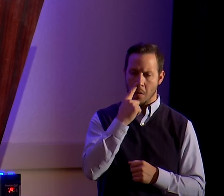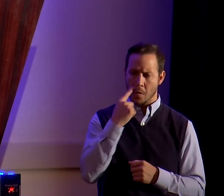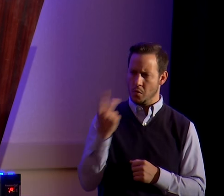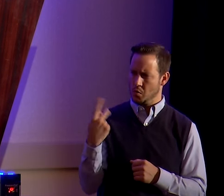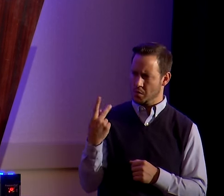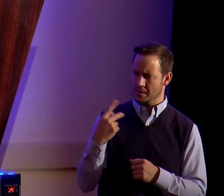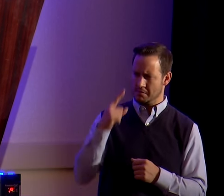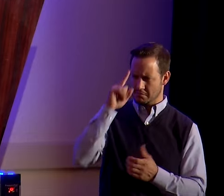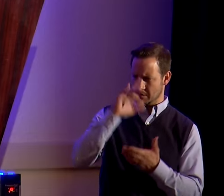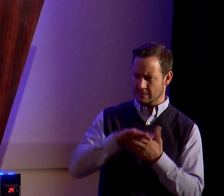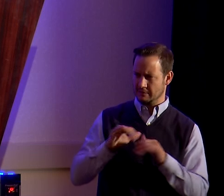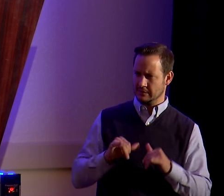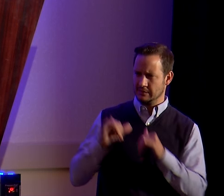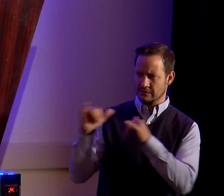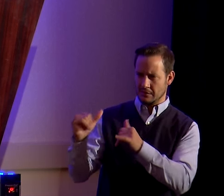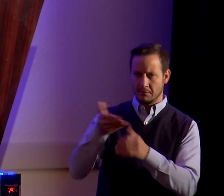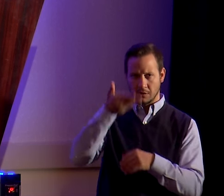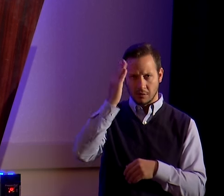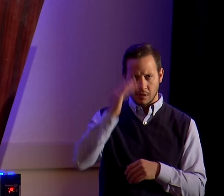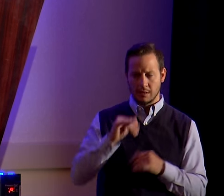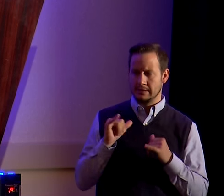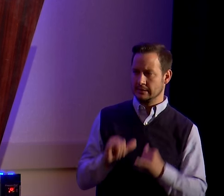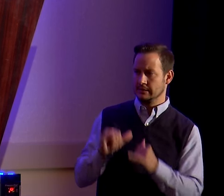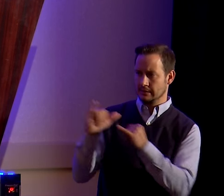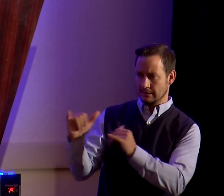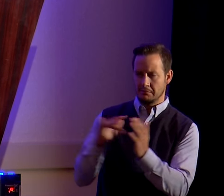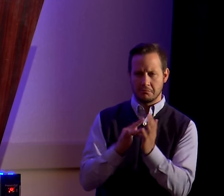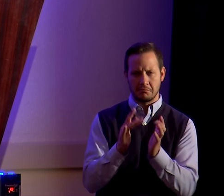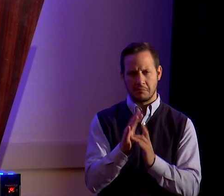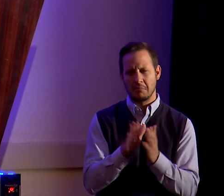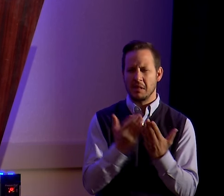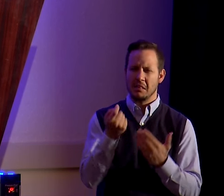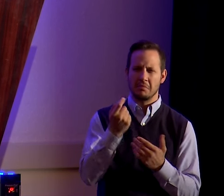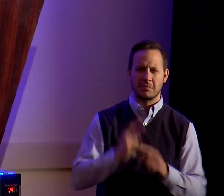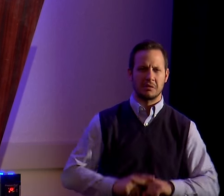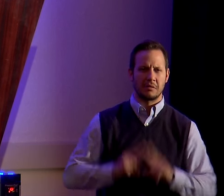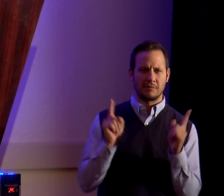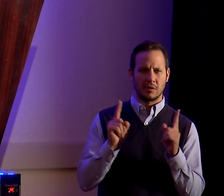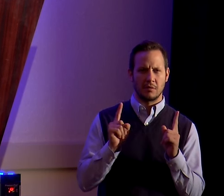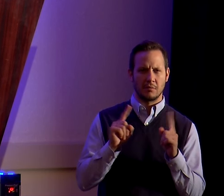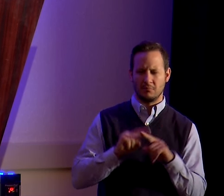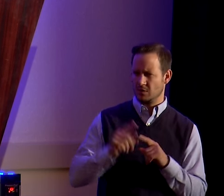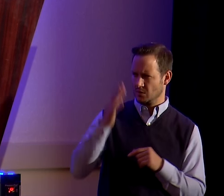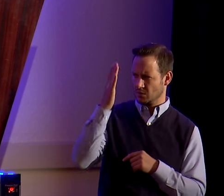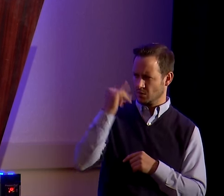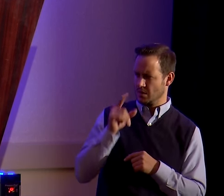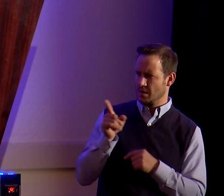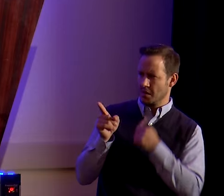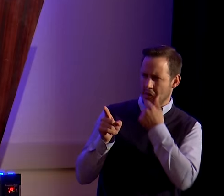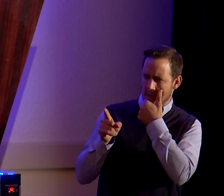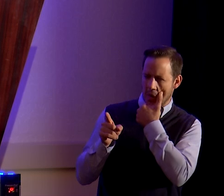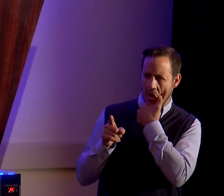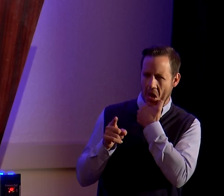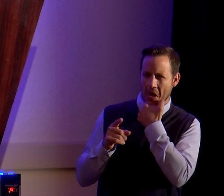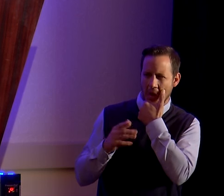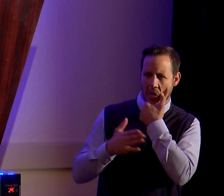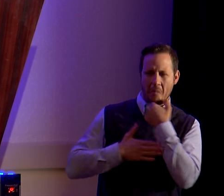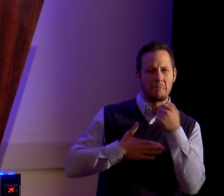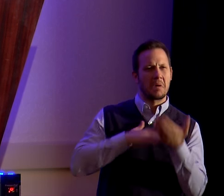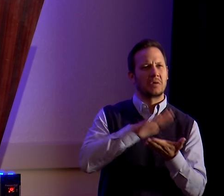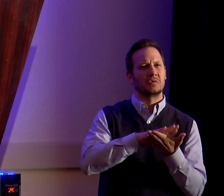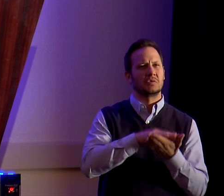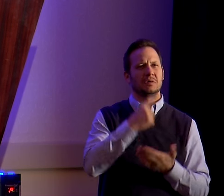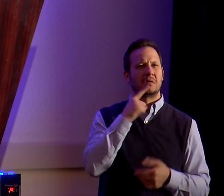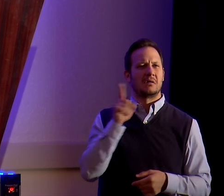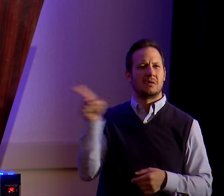God, use the same Bible almost, it's a little bit different. How come they told us, you know, my school tell us that